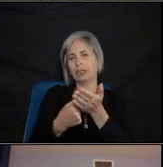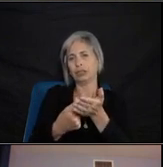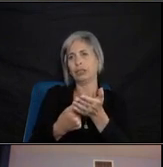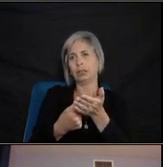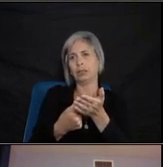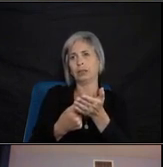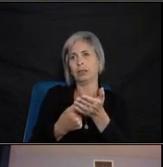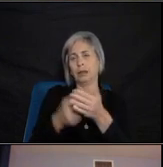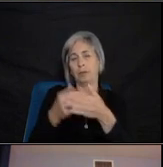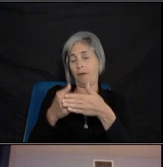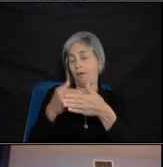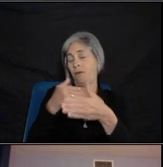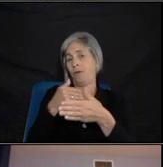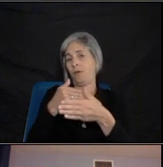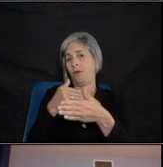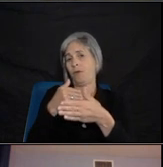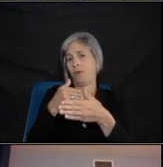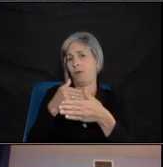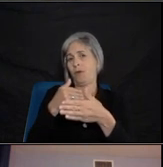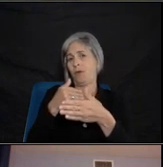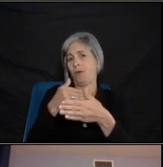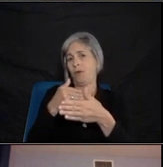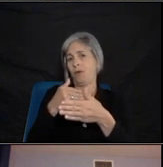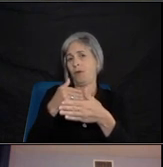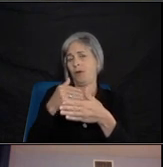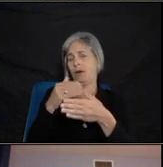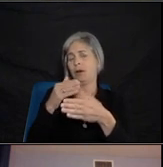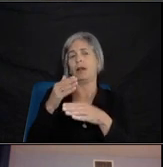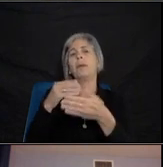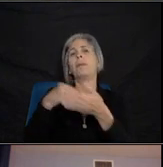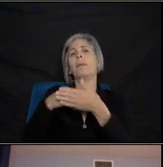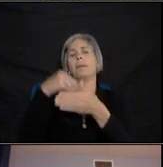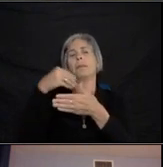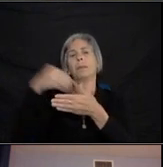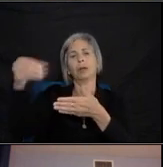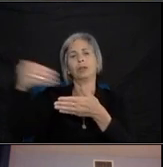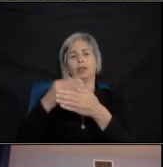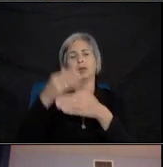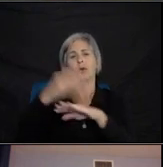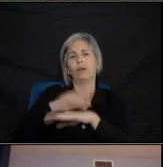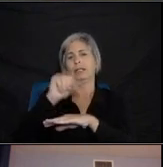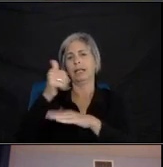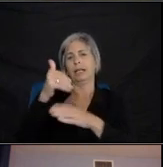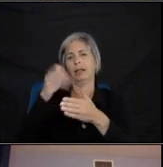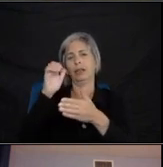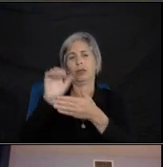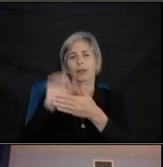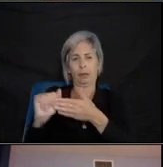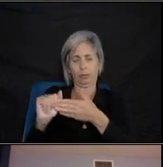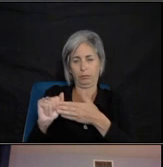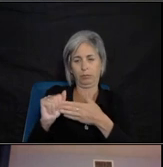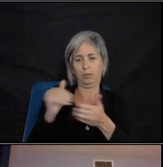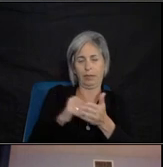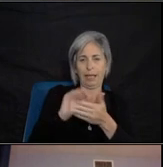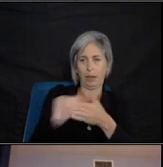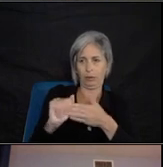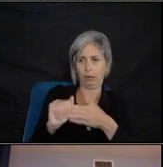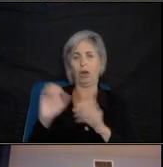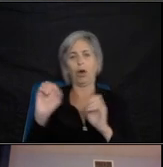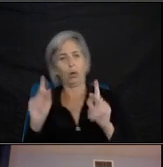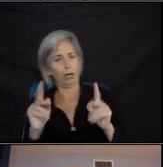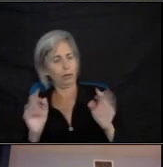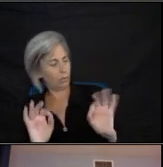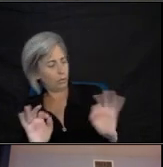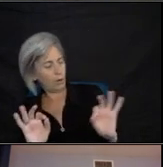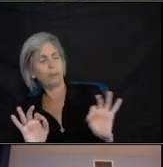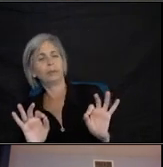or before consent bids and purchases over 100,000. So we will give you an opportunity to speak then. Okay, no problem. Thank you. We'll